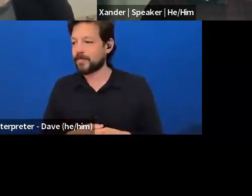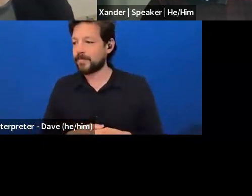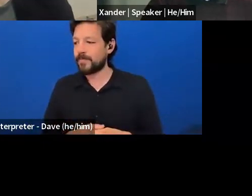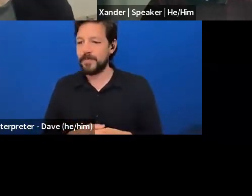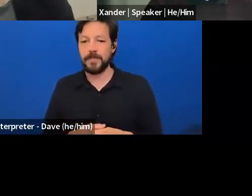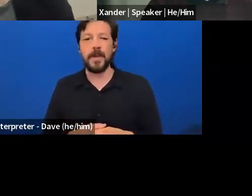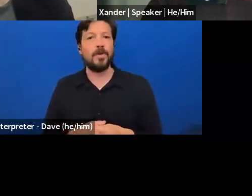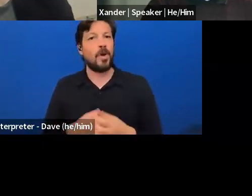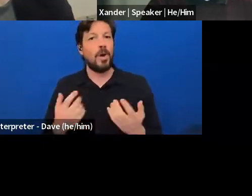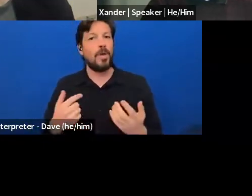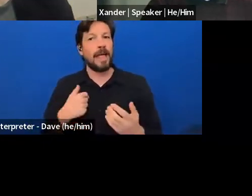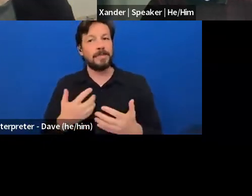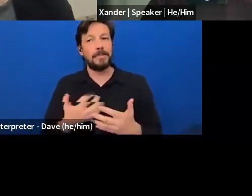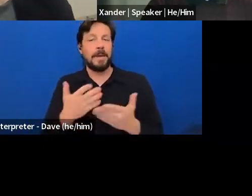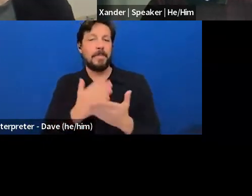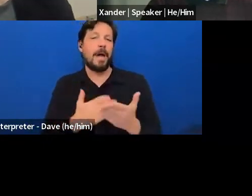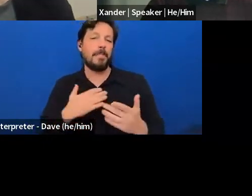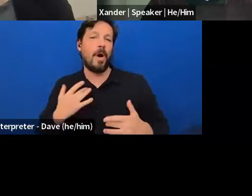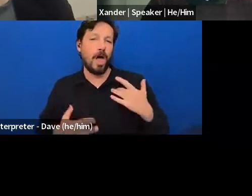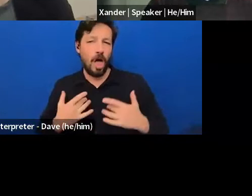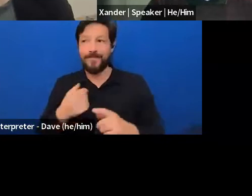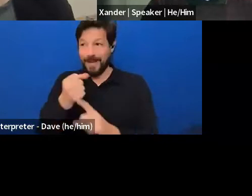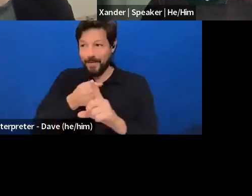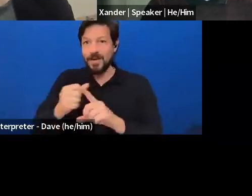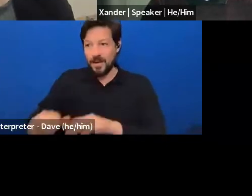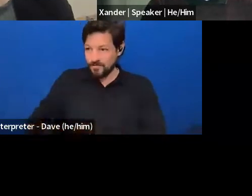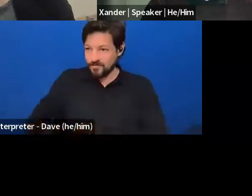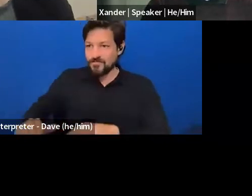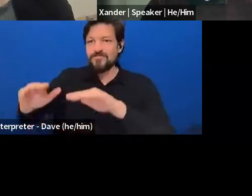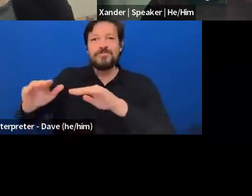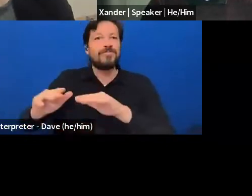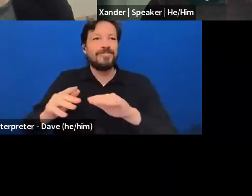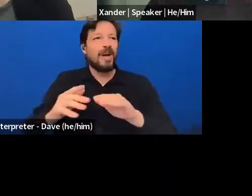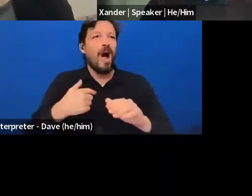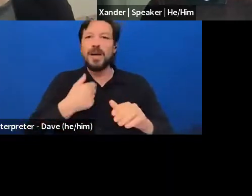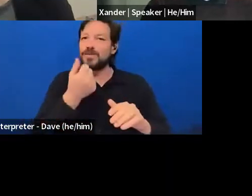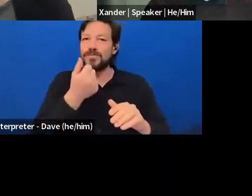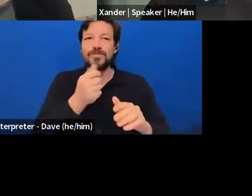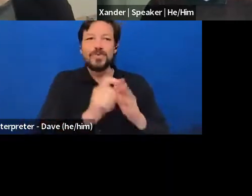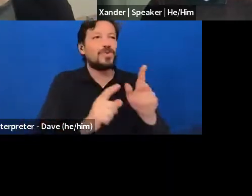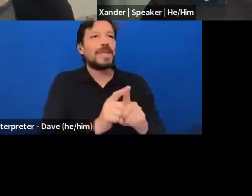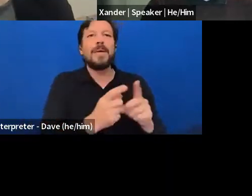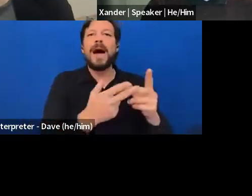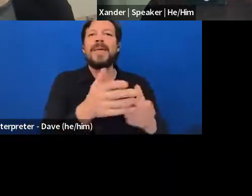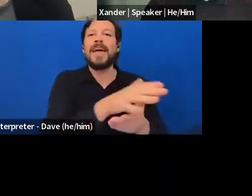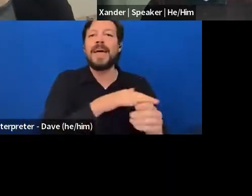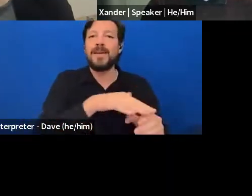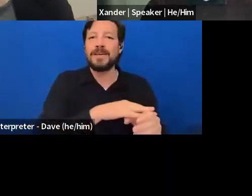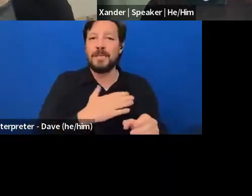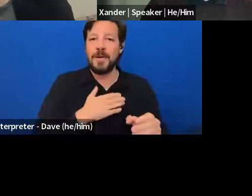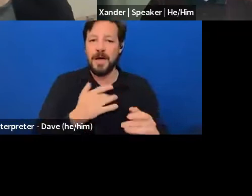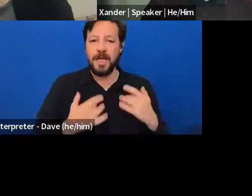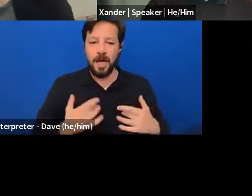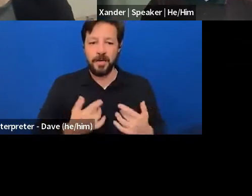an adult, as I've taken that into other things in my life as well. Me being able to say that